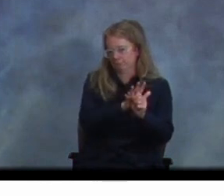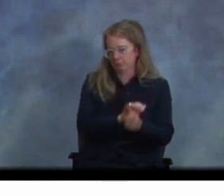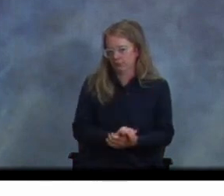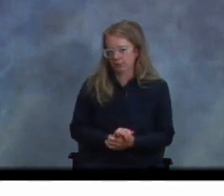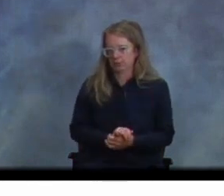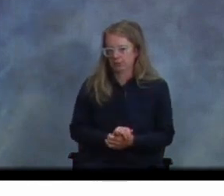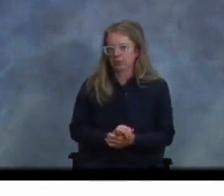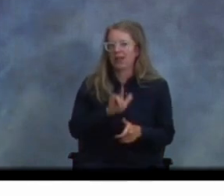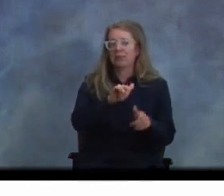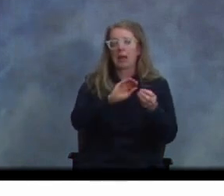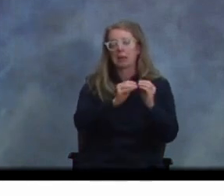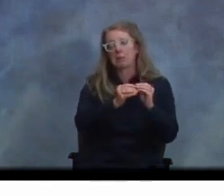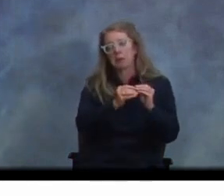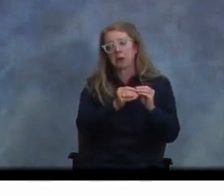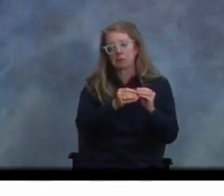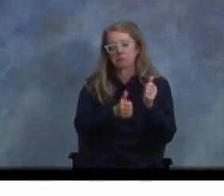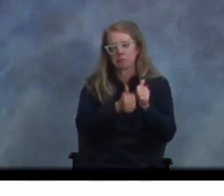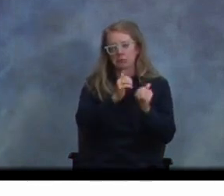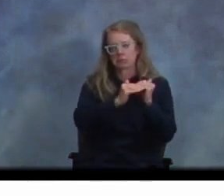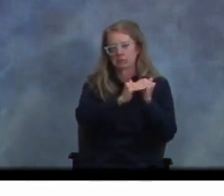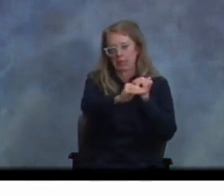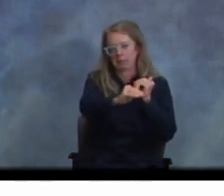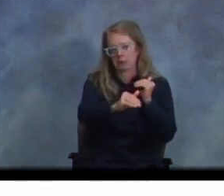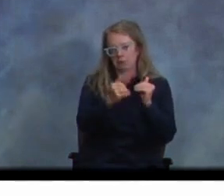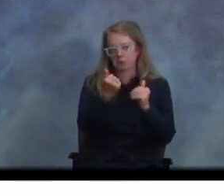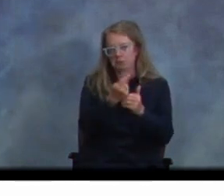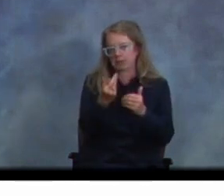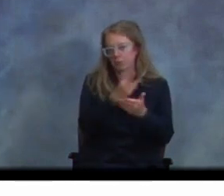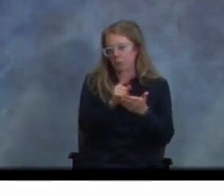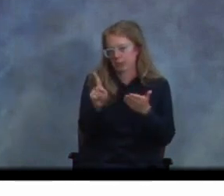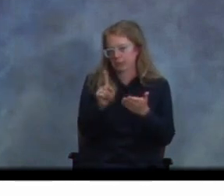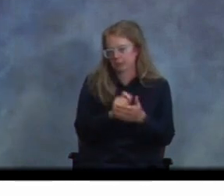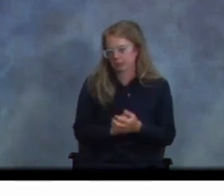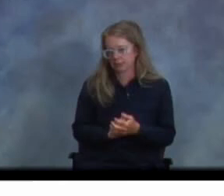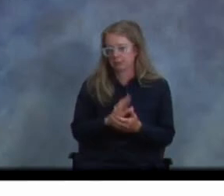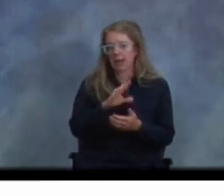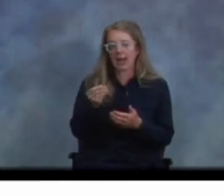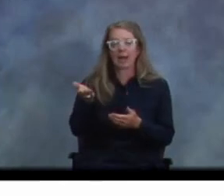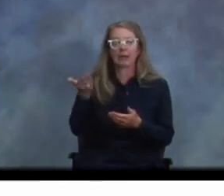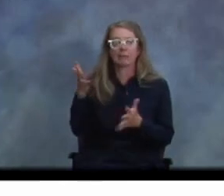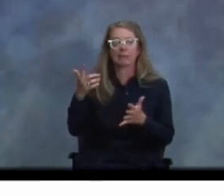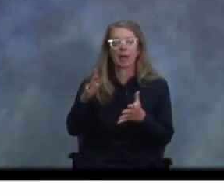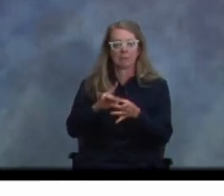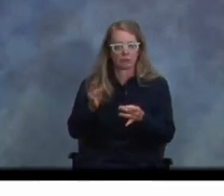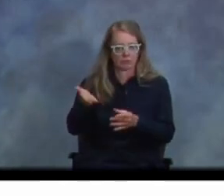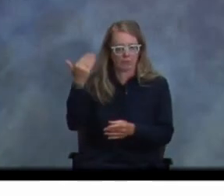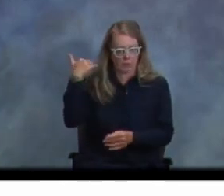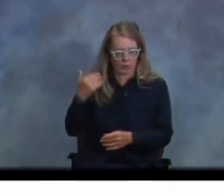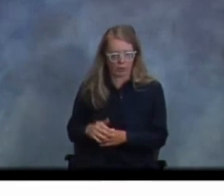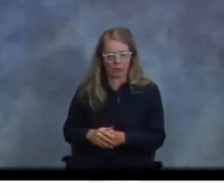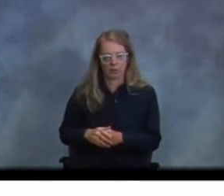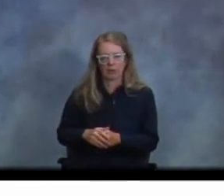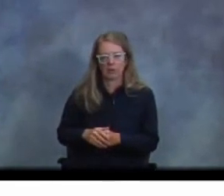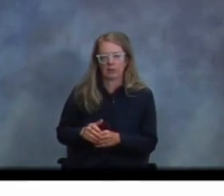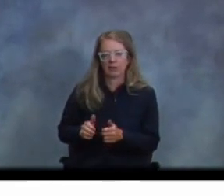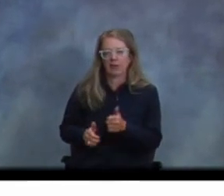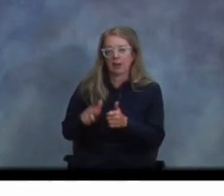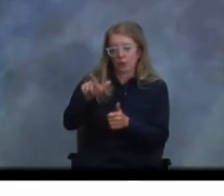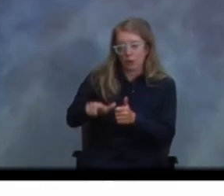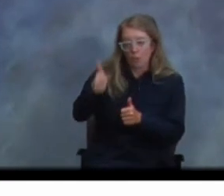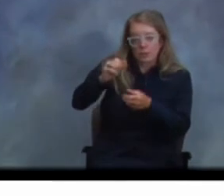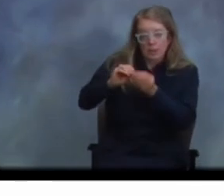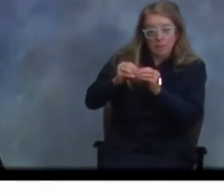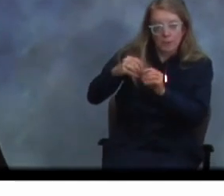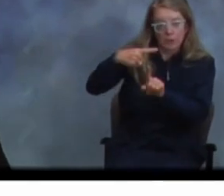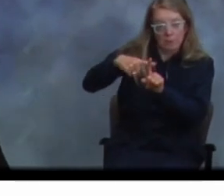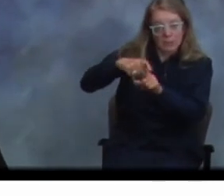also rather stable for the last several weeks. And as mentioned before in previous briefings, the lowest burden of cases is actually